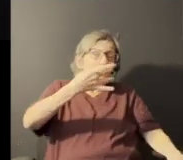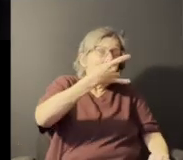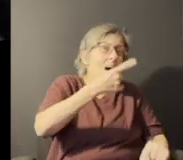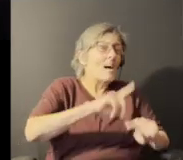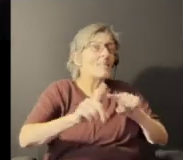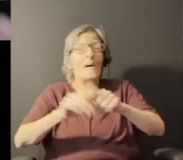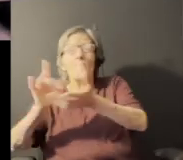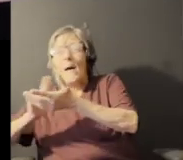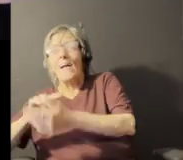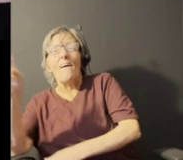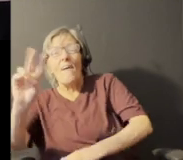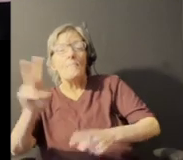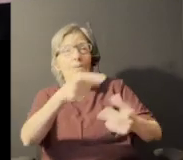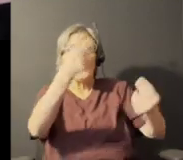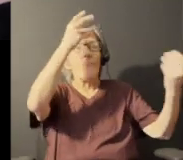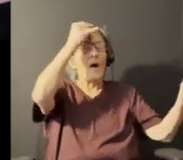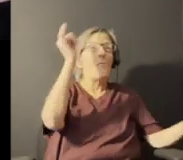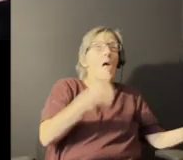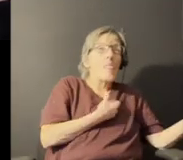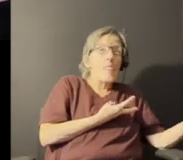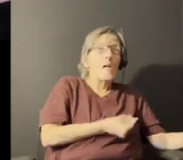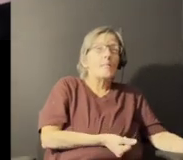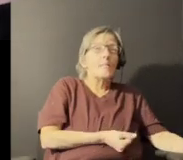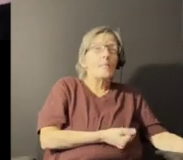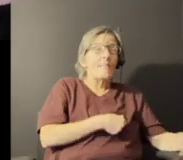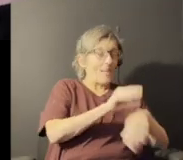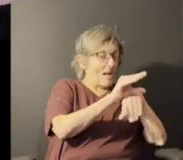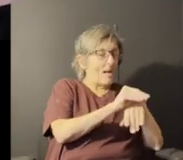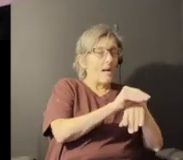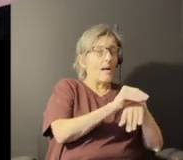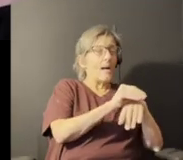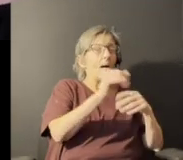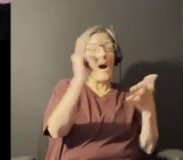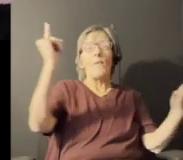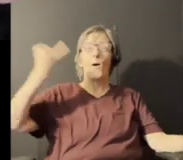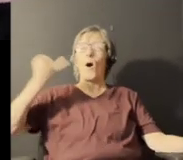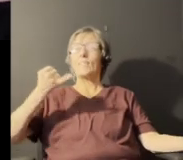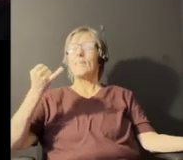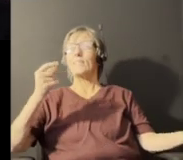know, whatever. And you'll think, you'll think, that was the least artistic